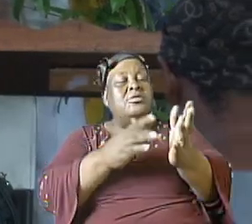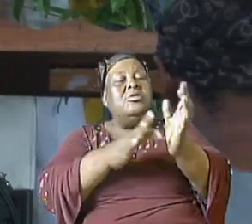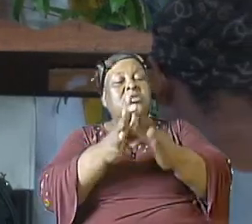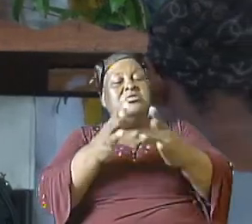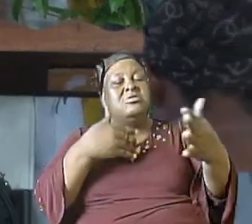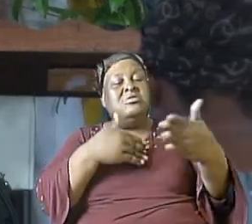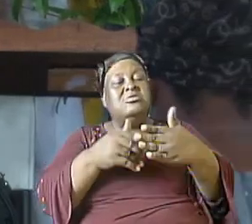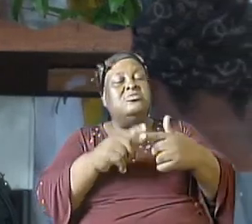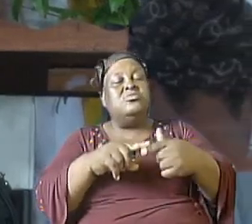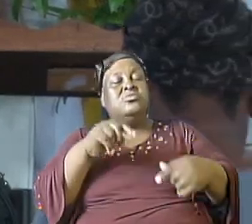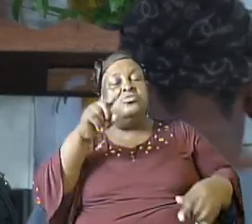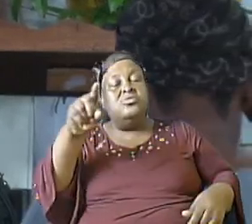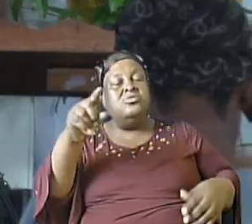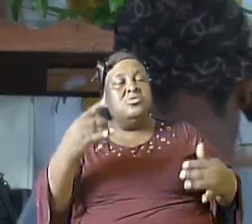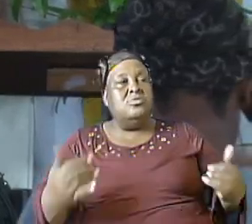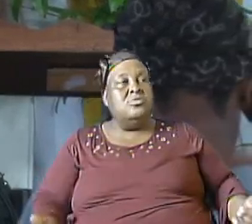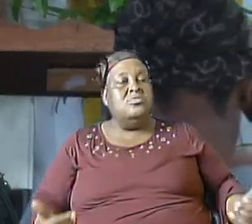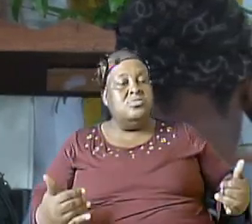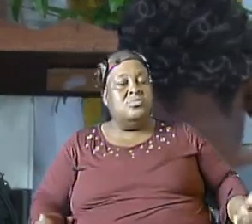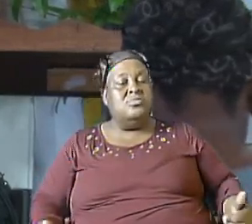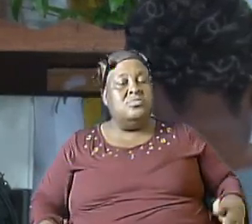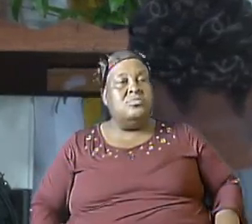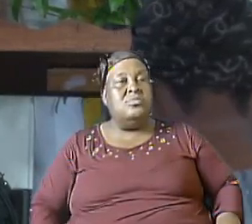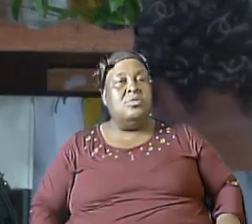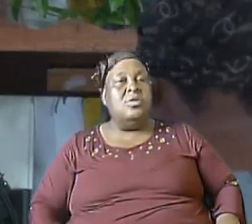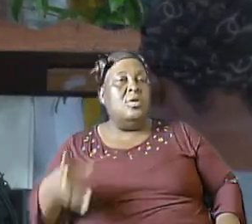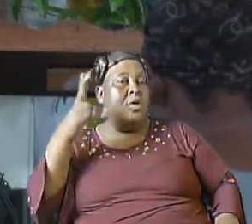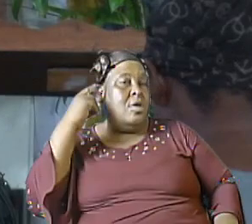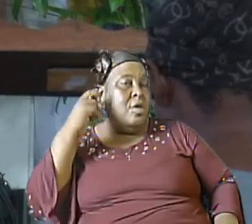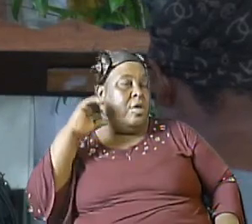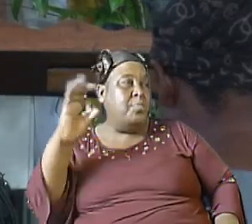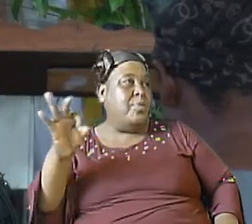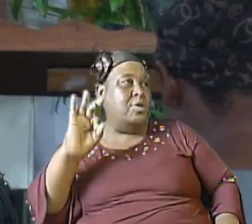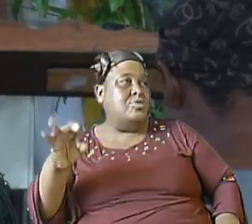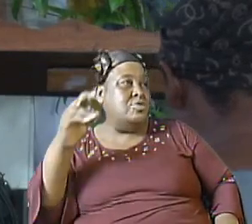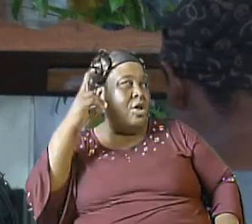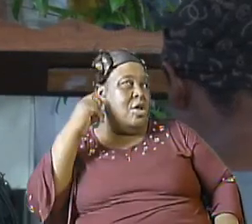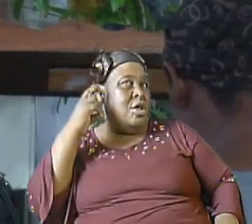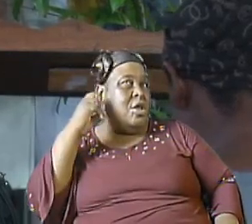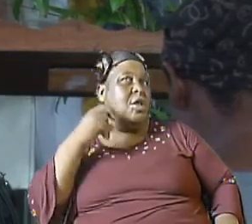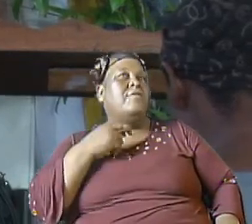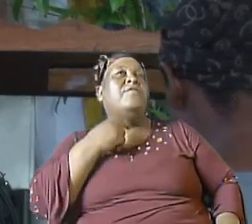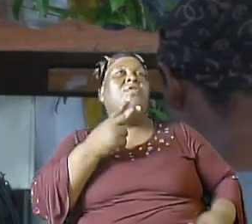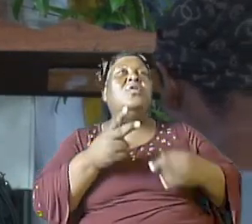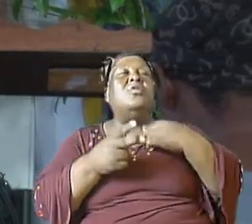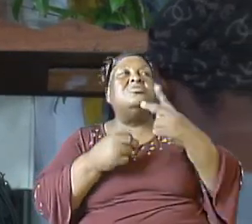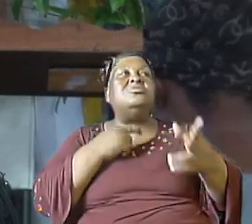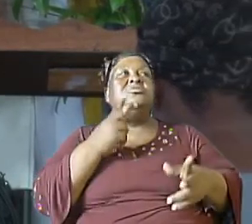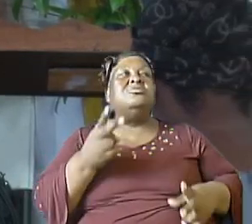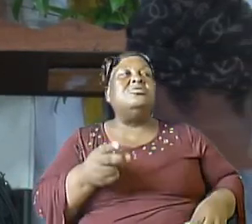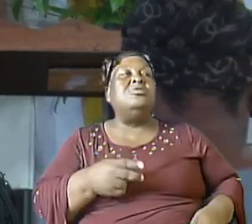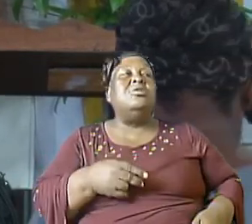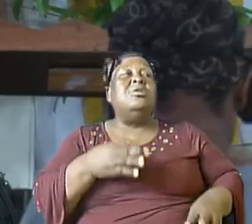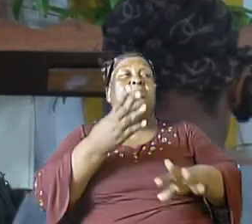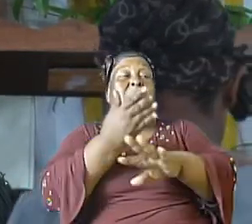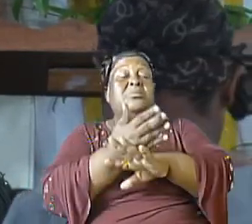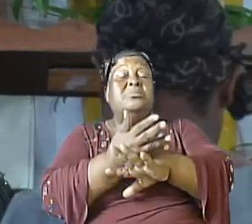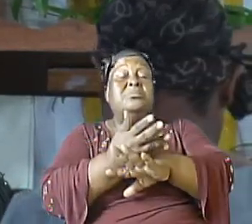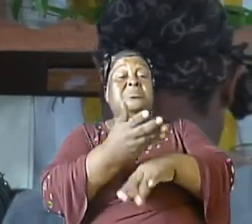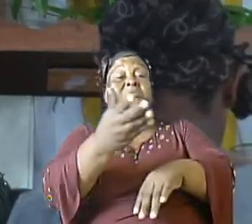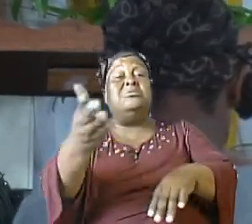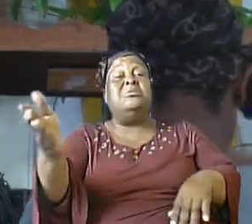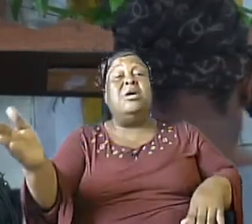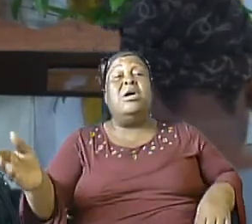near to you now. You're hearing the preacher. You're hearing my voice. The songwriter said, plead with them